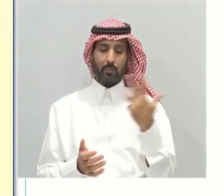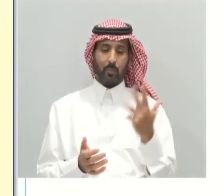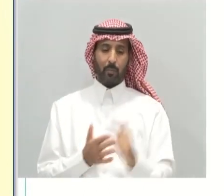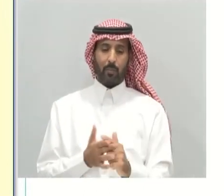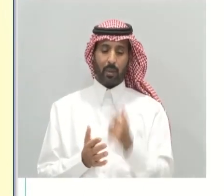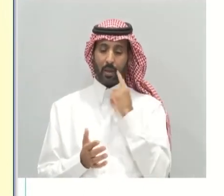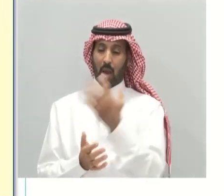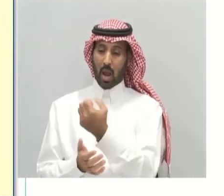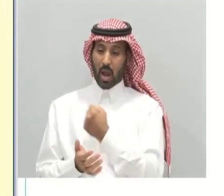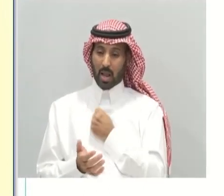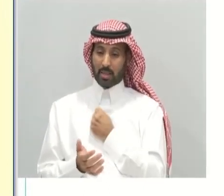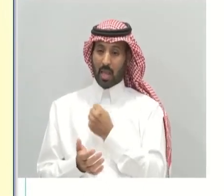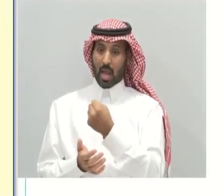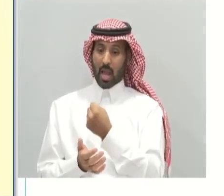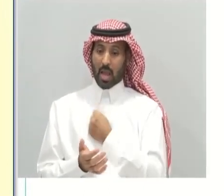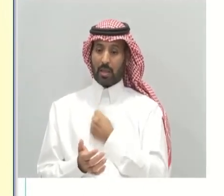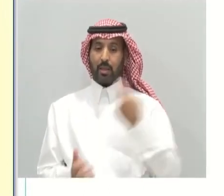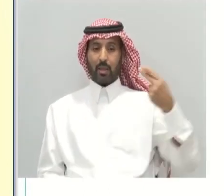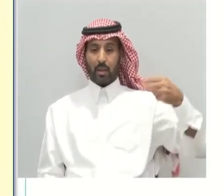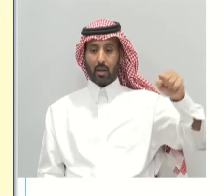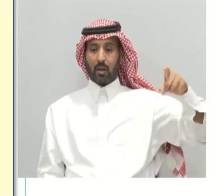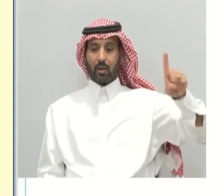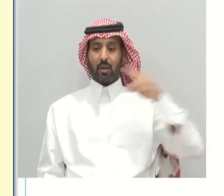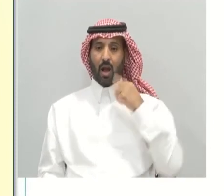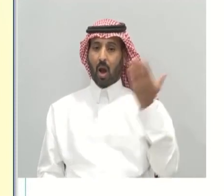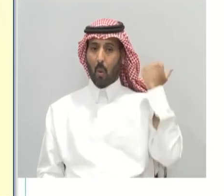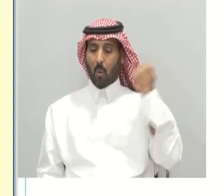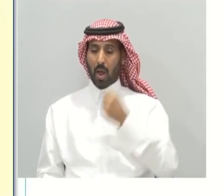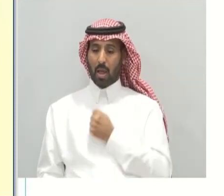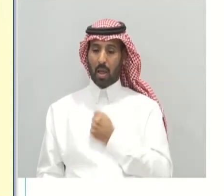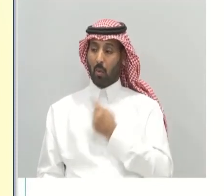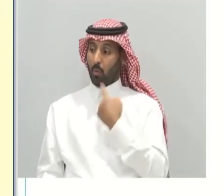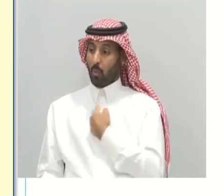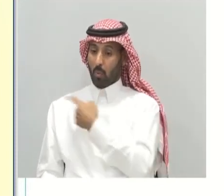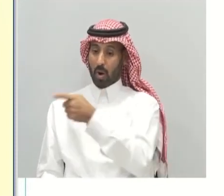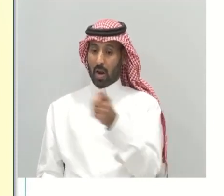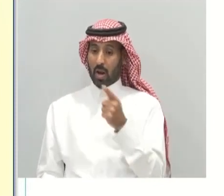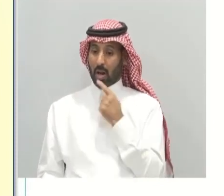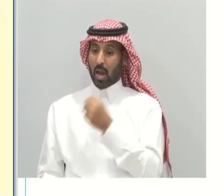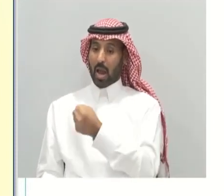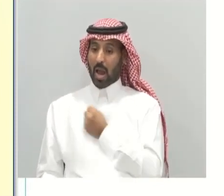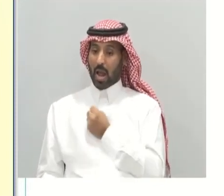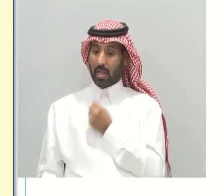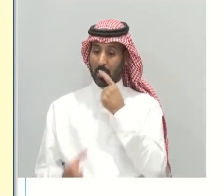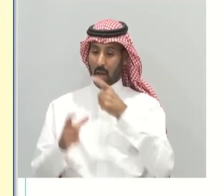eight, had, had. We had a cake.